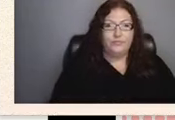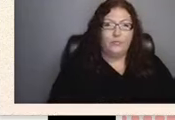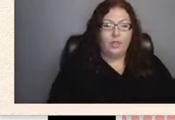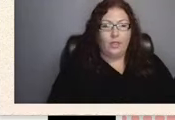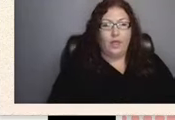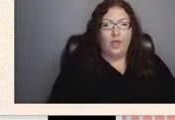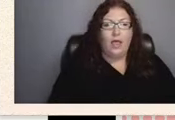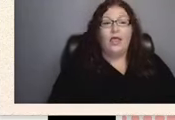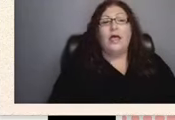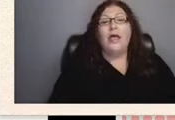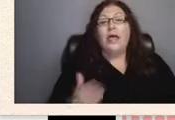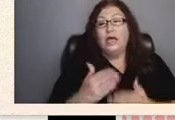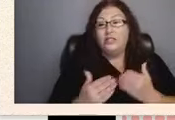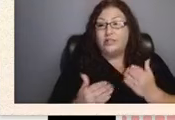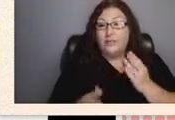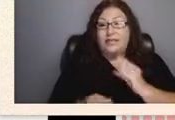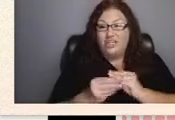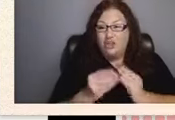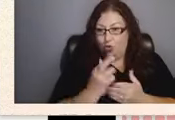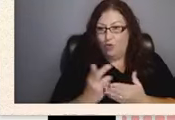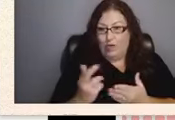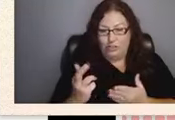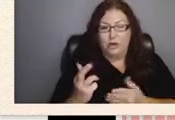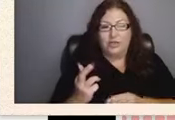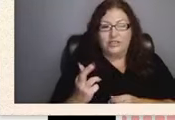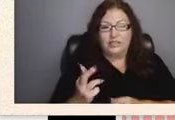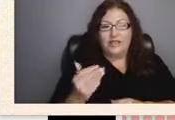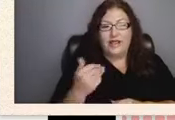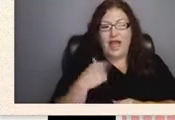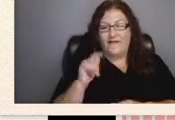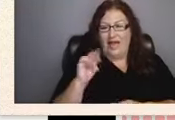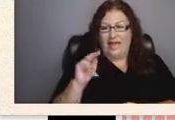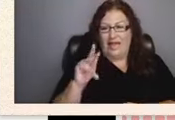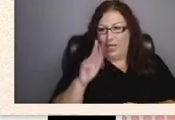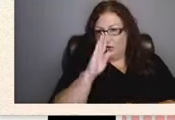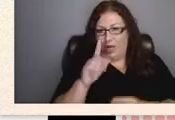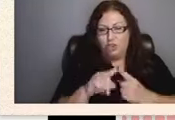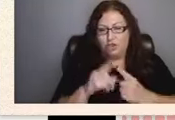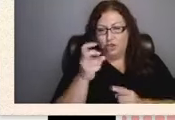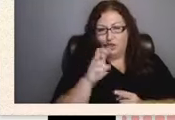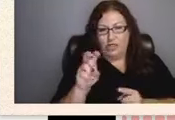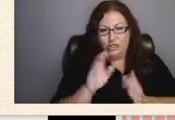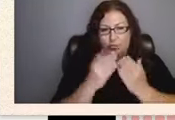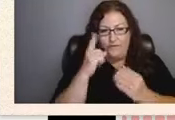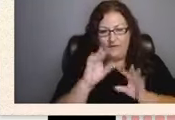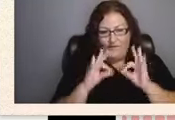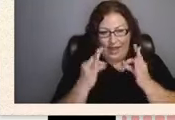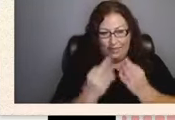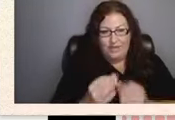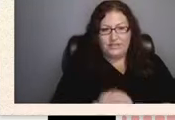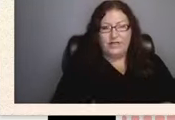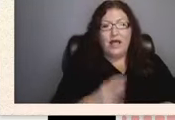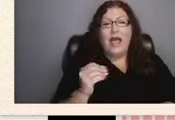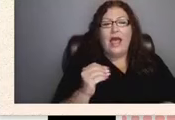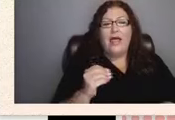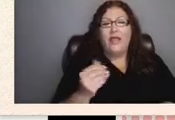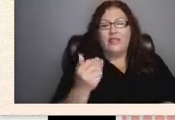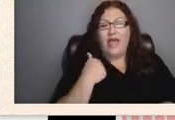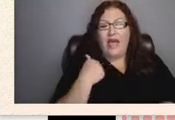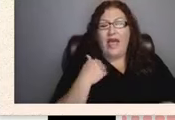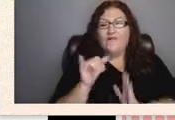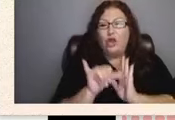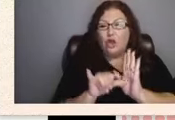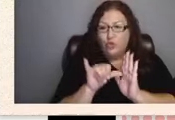And here's some additional resources. Here's a link directly to the transition book for families. And then here is a